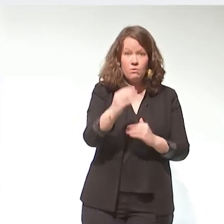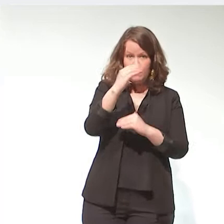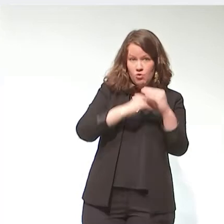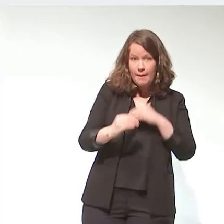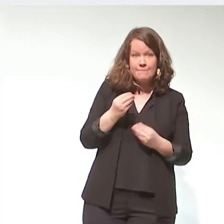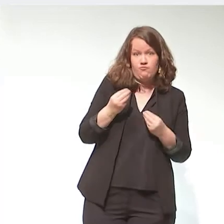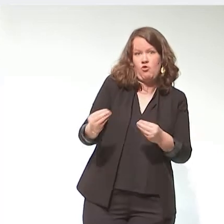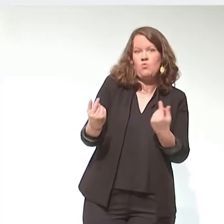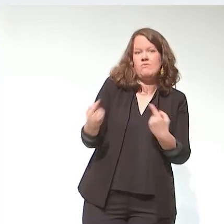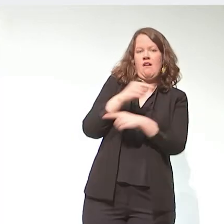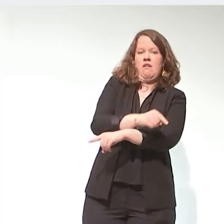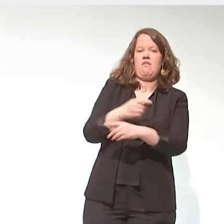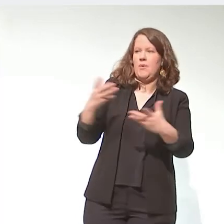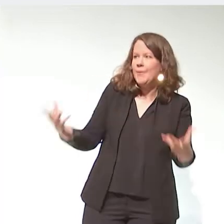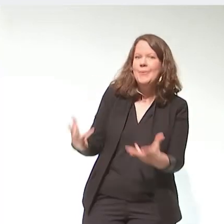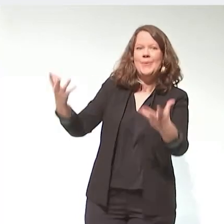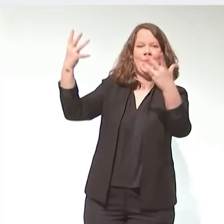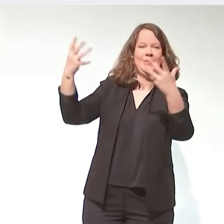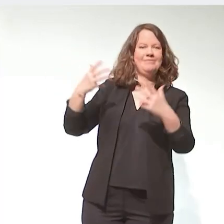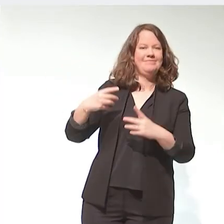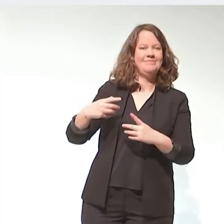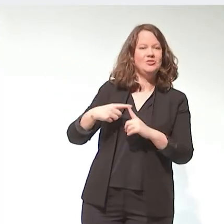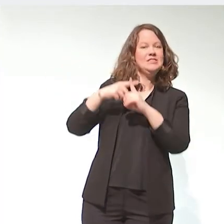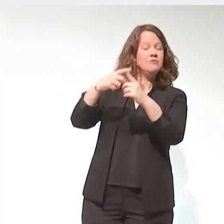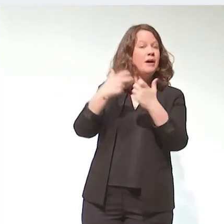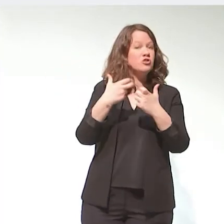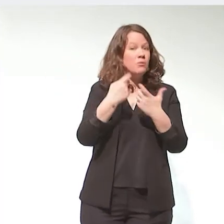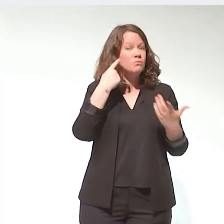The European Act,